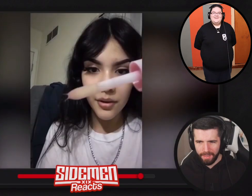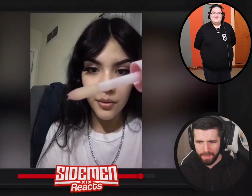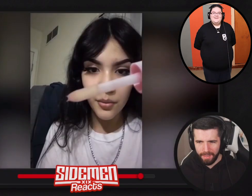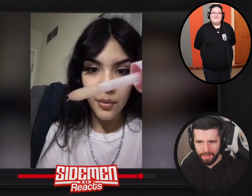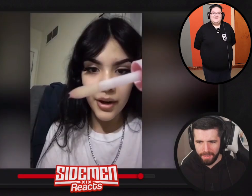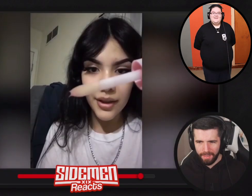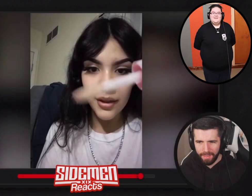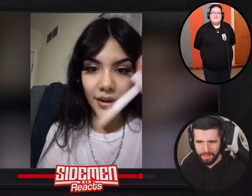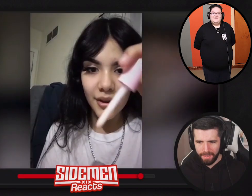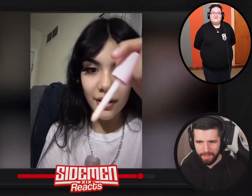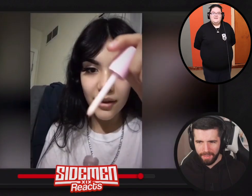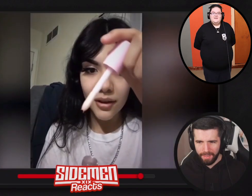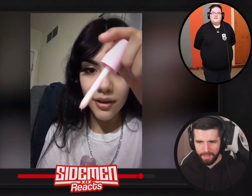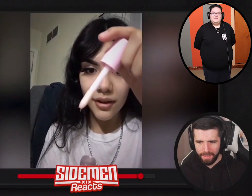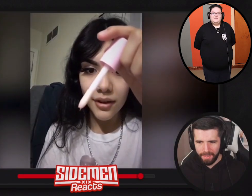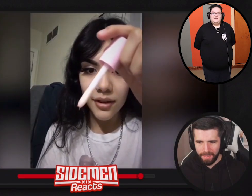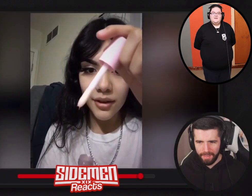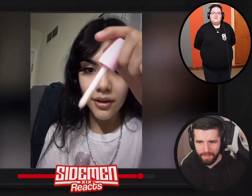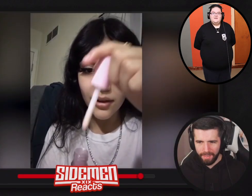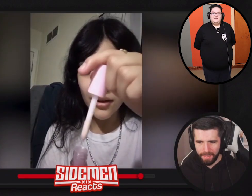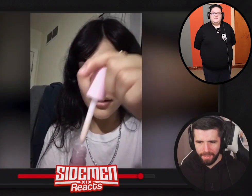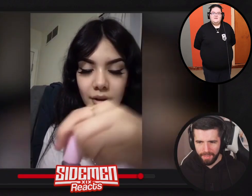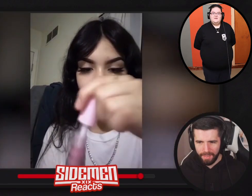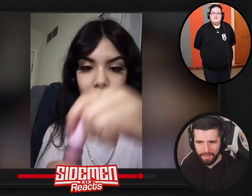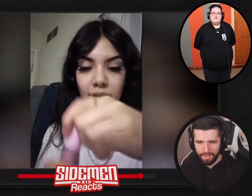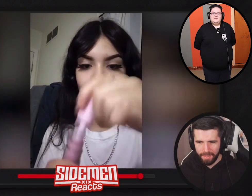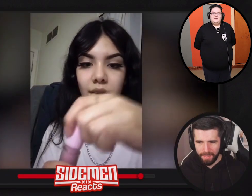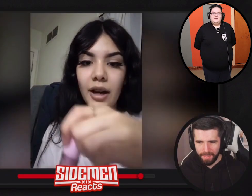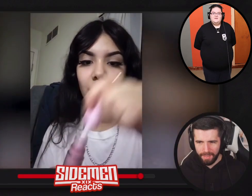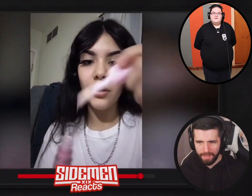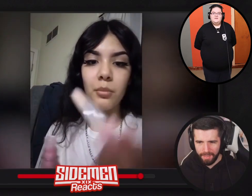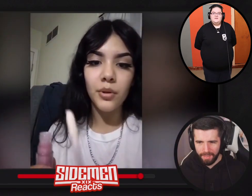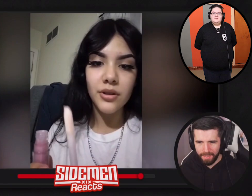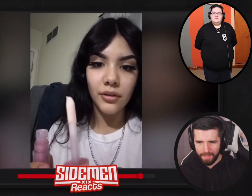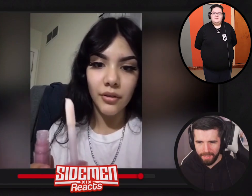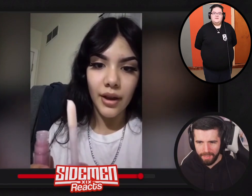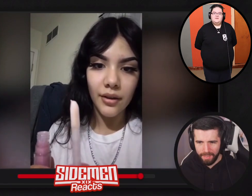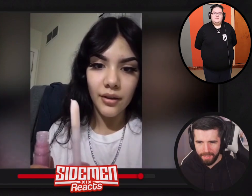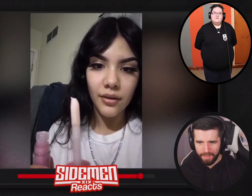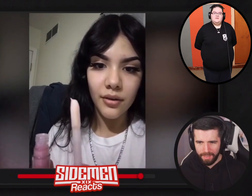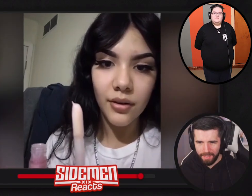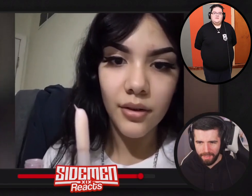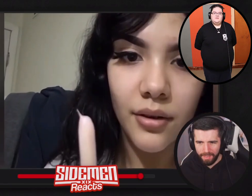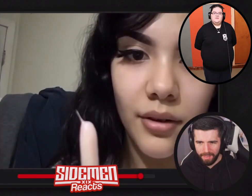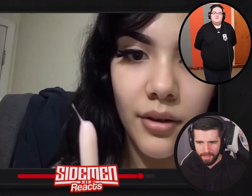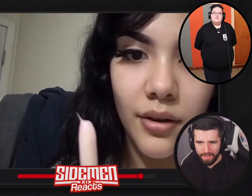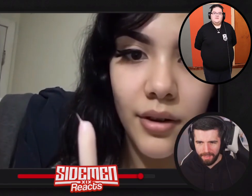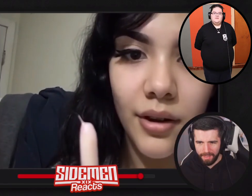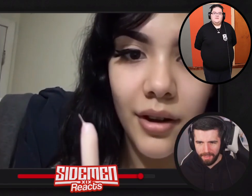What is this? The gloss on the applicator appears to defy gravity as the young woman in the video moves it around.